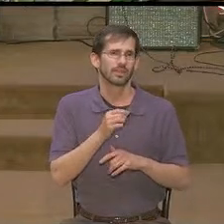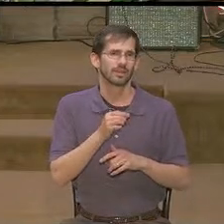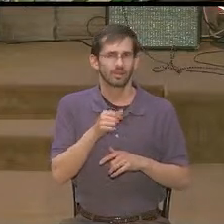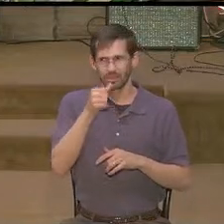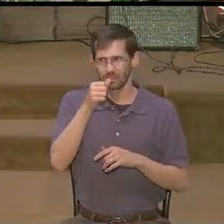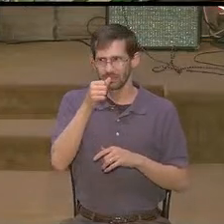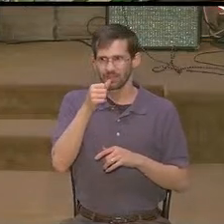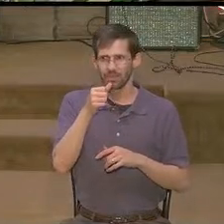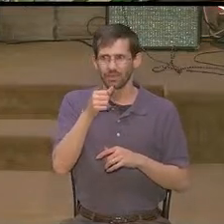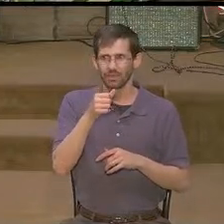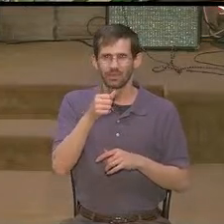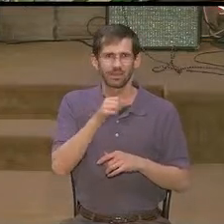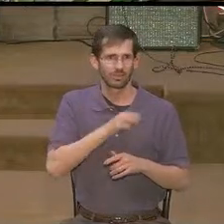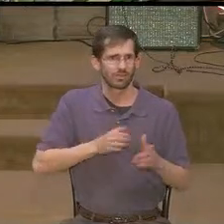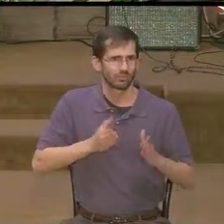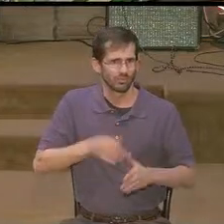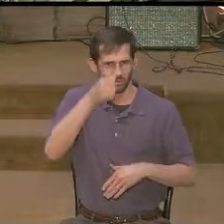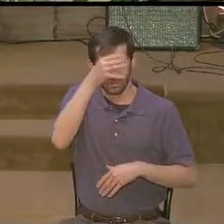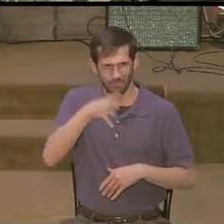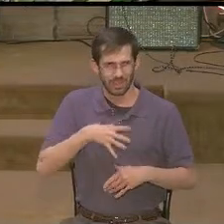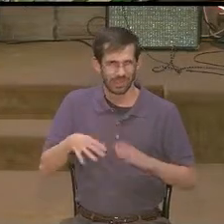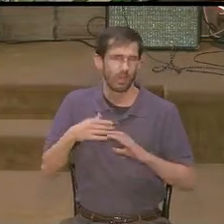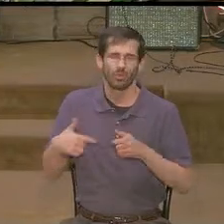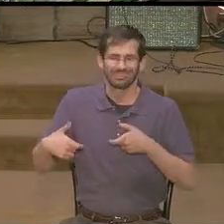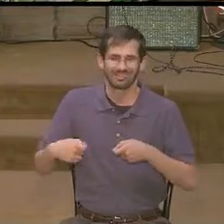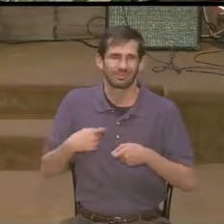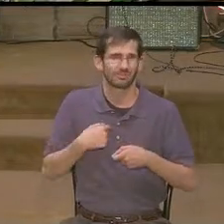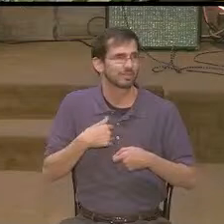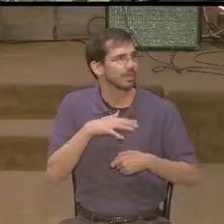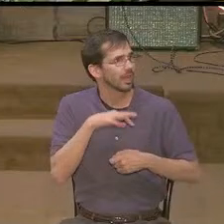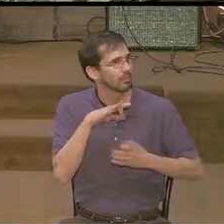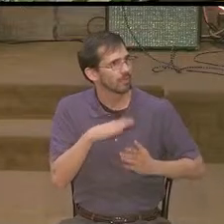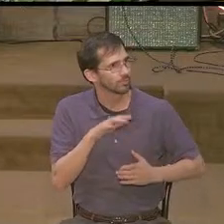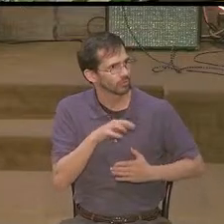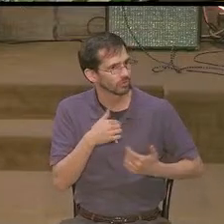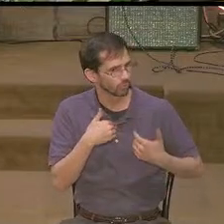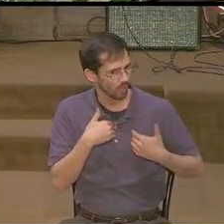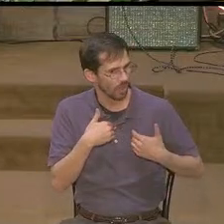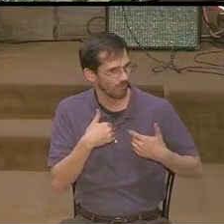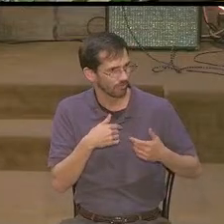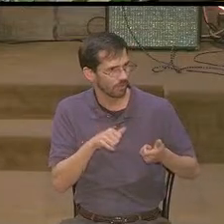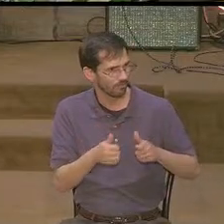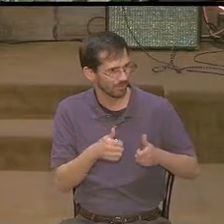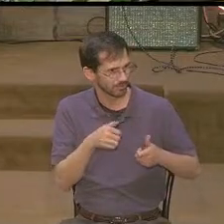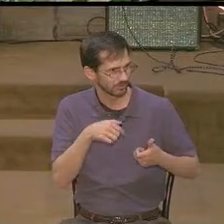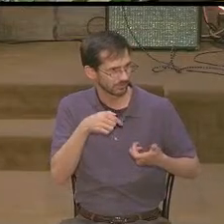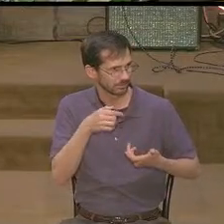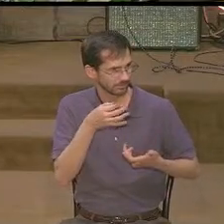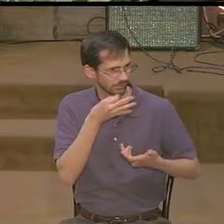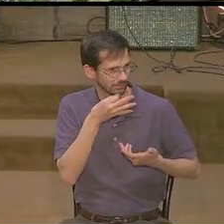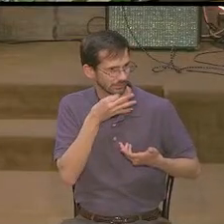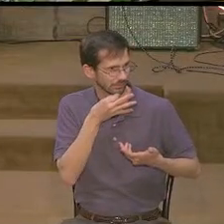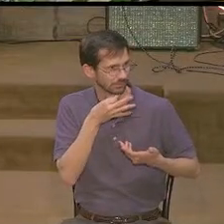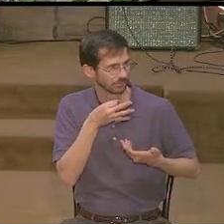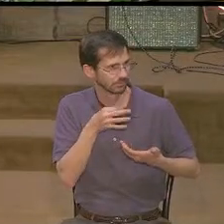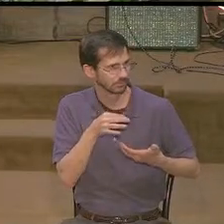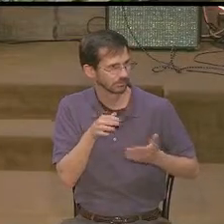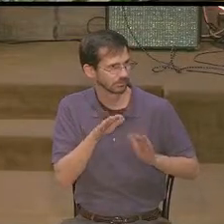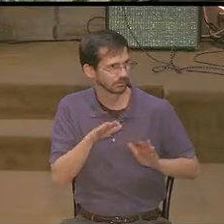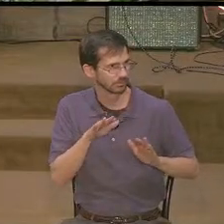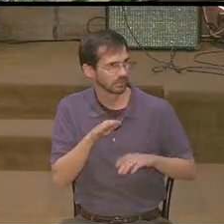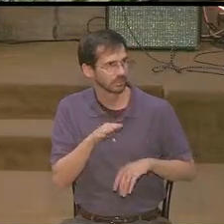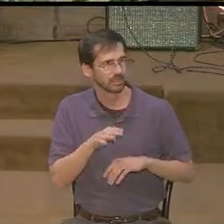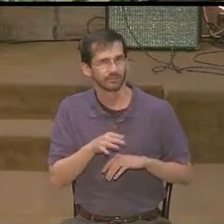me, and he says, Pastor Rodney, you're going to have a baptism on Sunday. He says, and on our last trip to